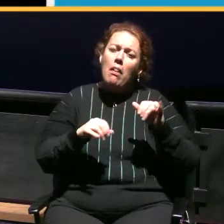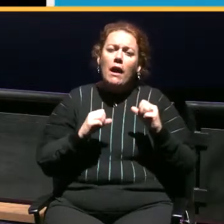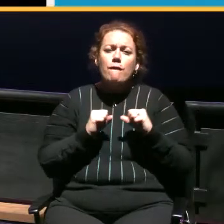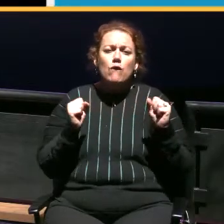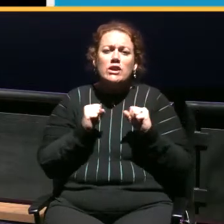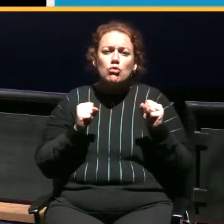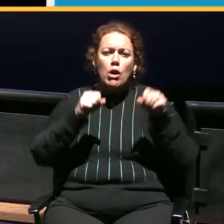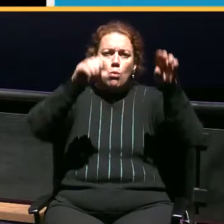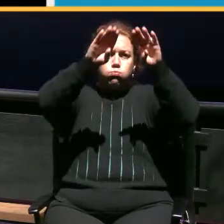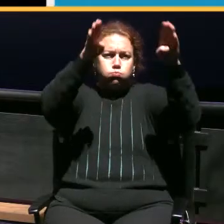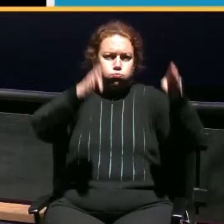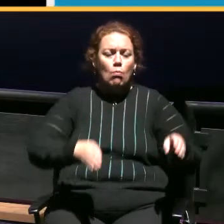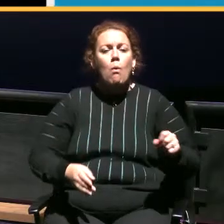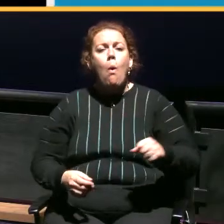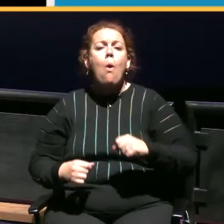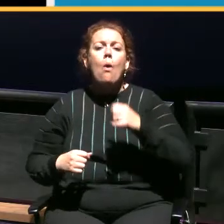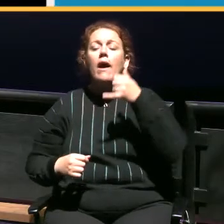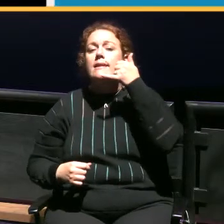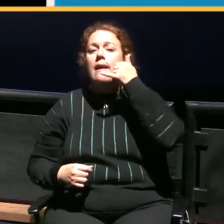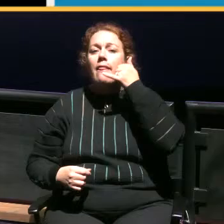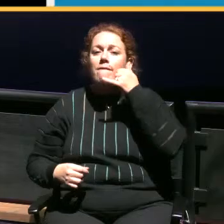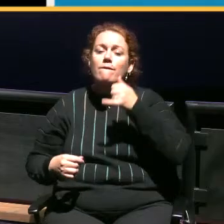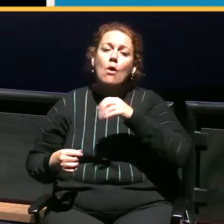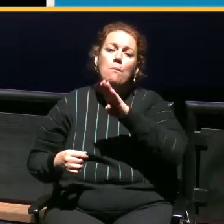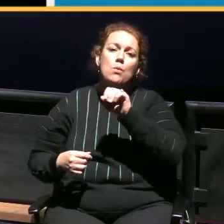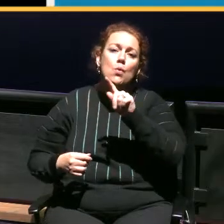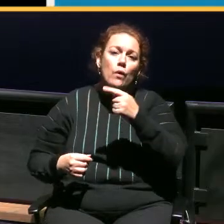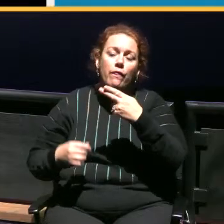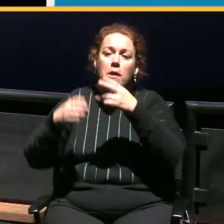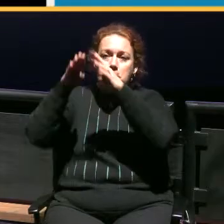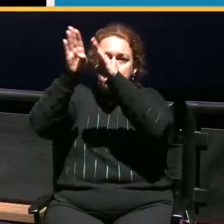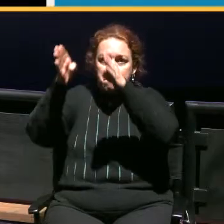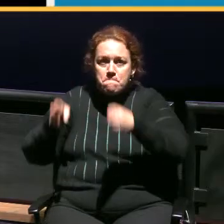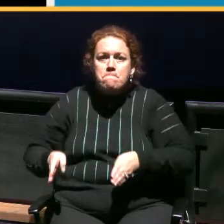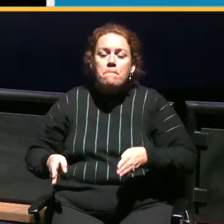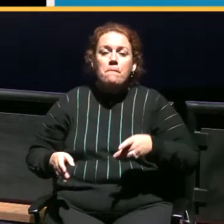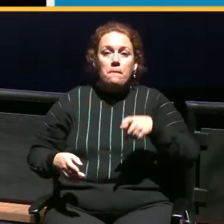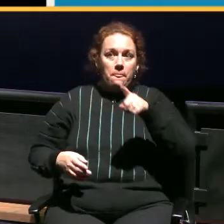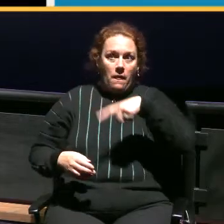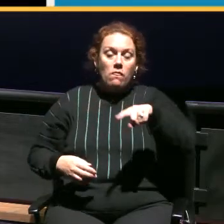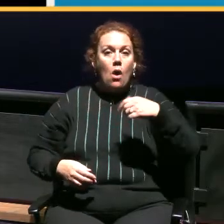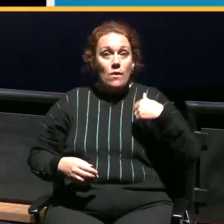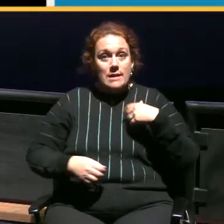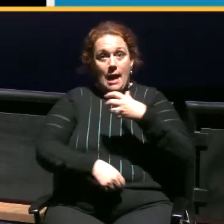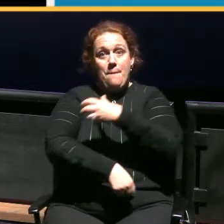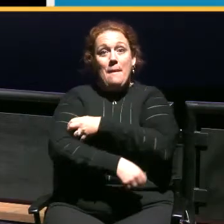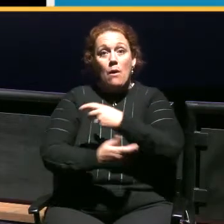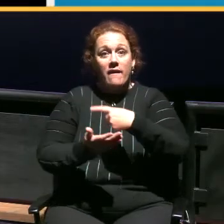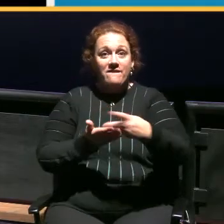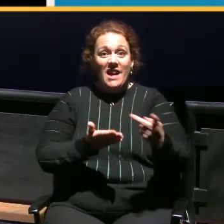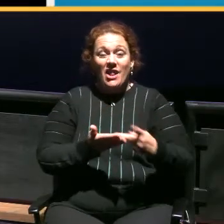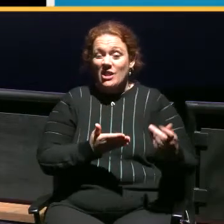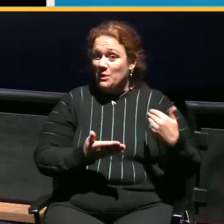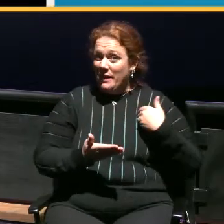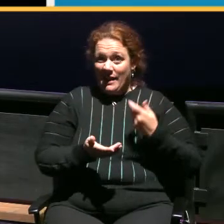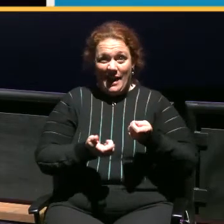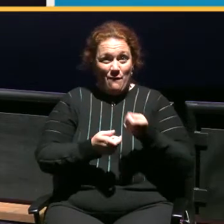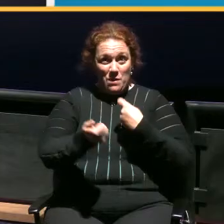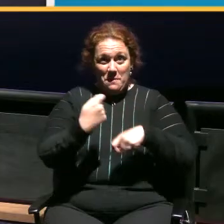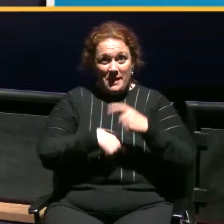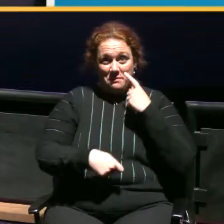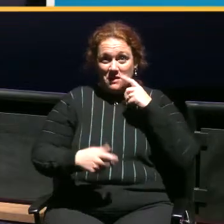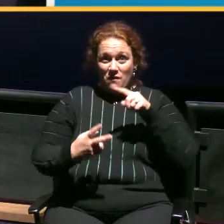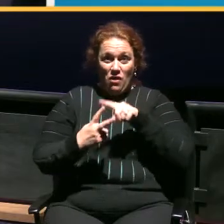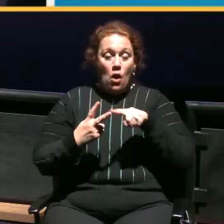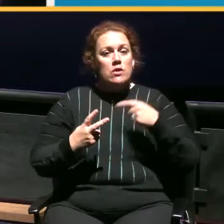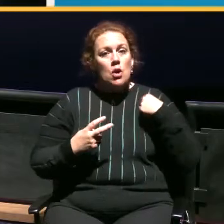refrigerator or a telephone booth. And those instruments had power failures in them, and we did not have replacements for them.